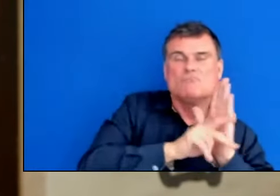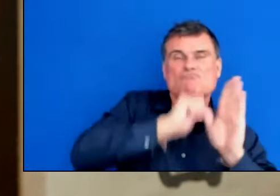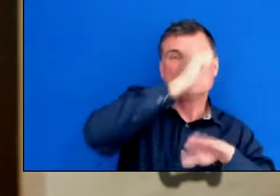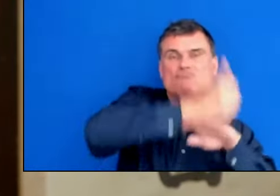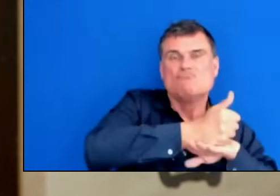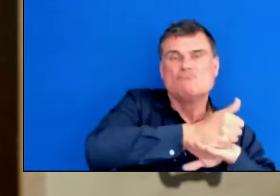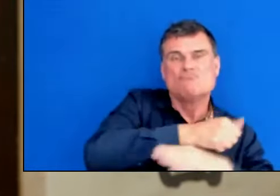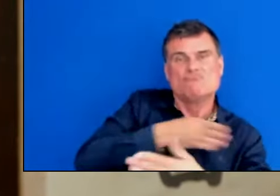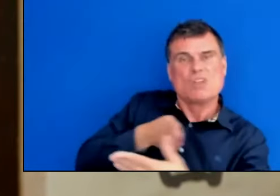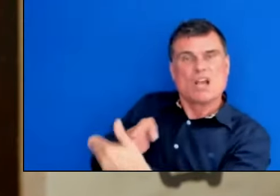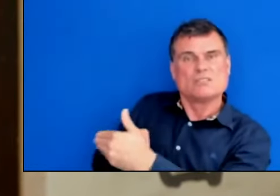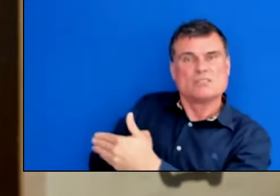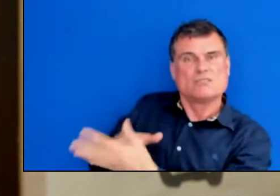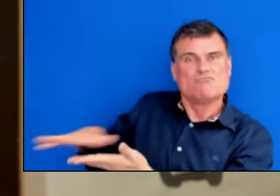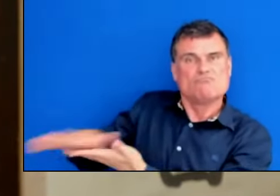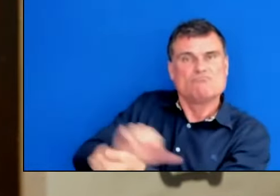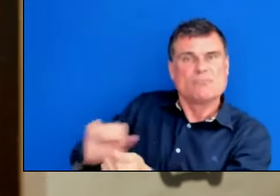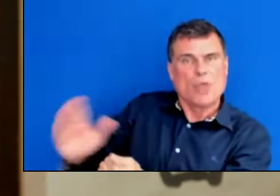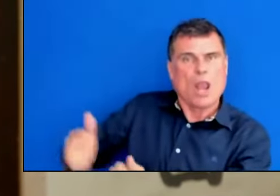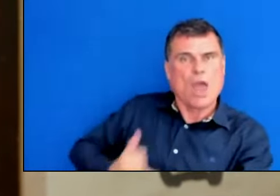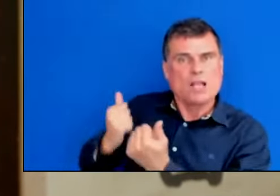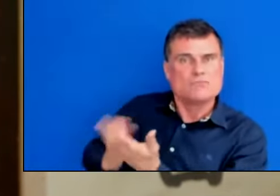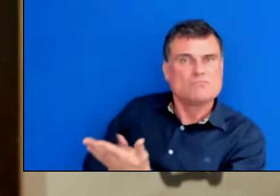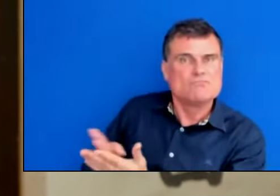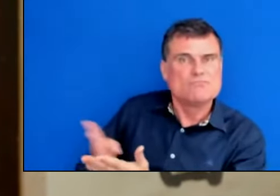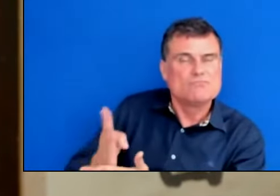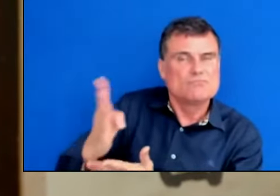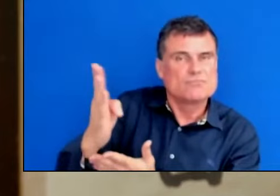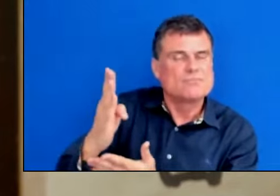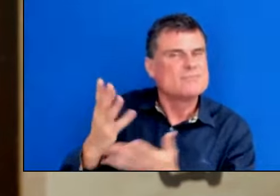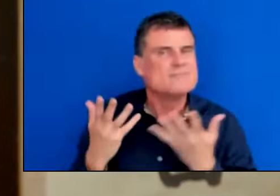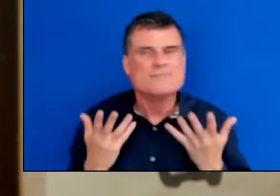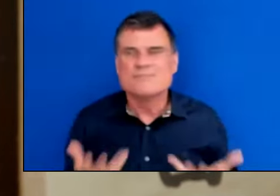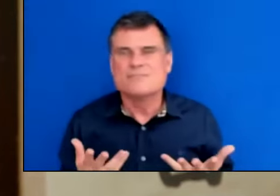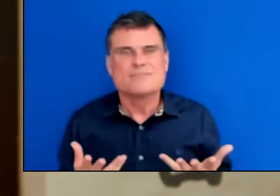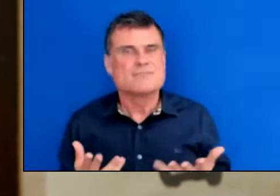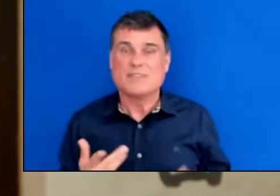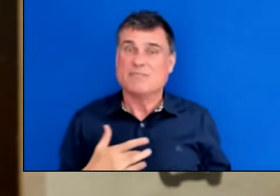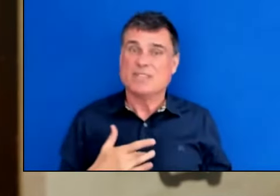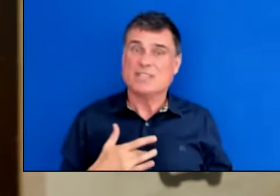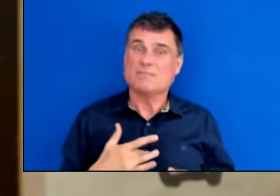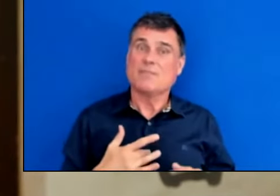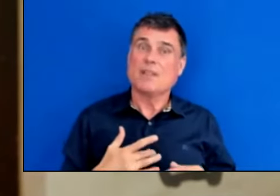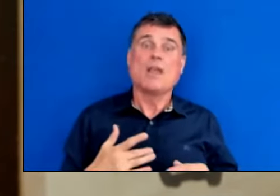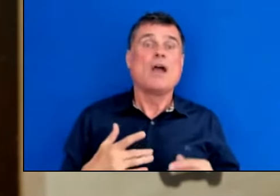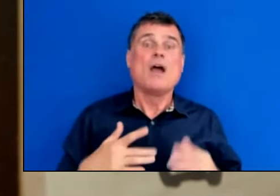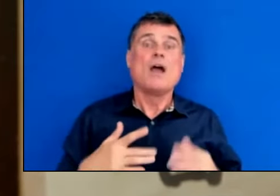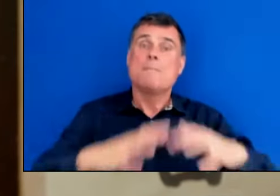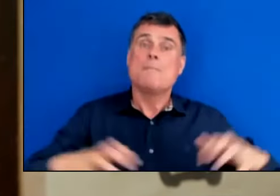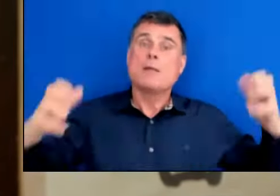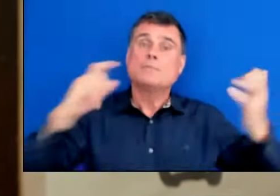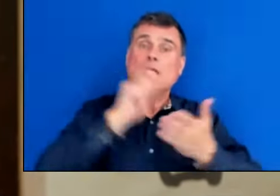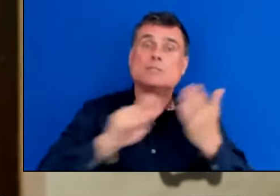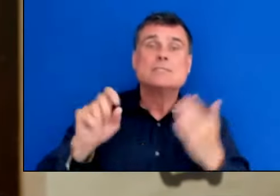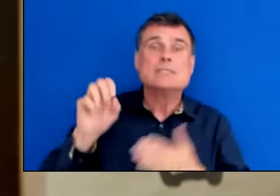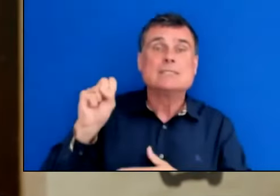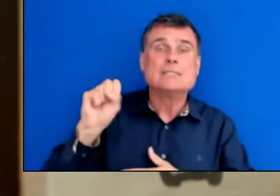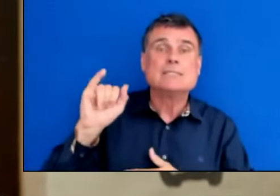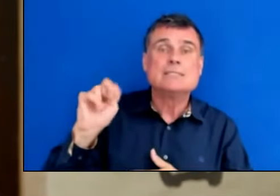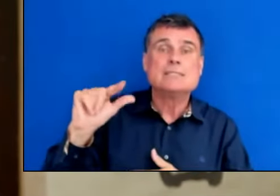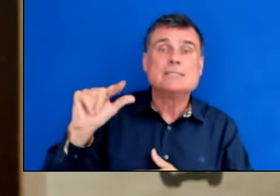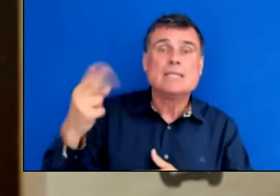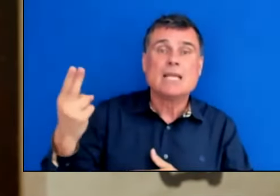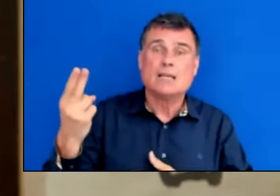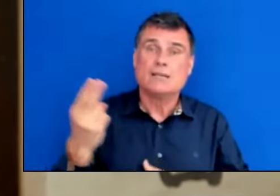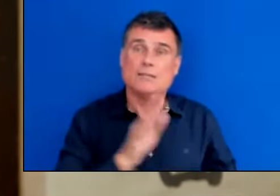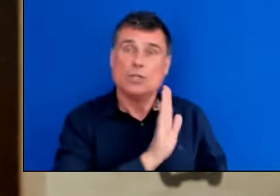our past, it adds to my pride in the work that Attorney General Eby and Parliamentary Secretary Singh have taken on behalf of